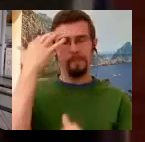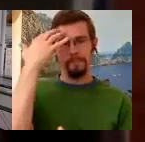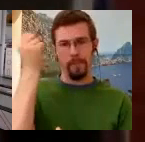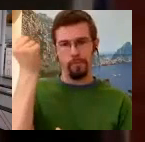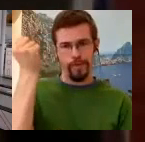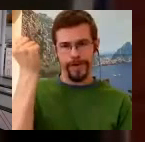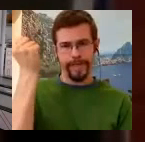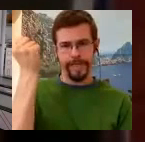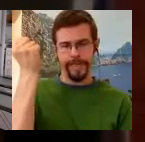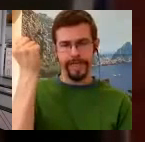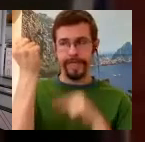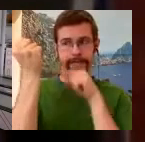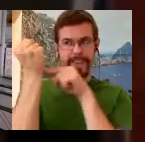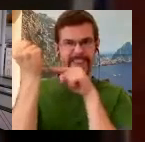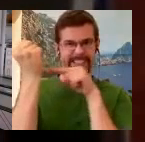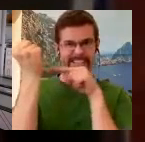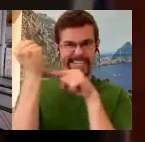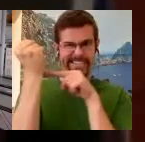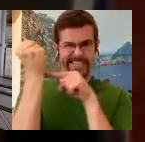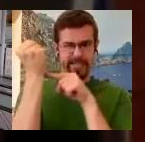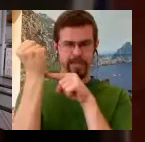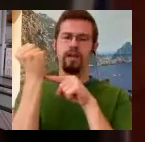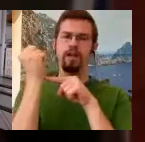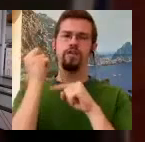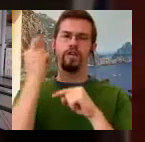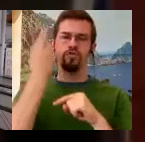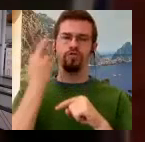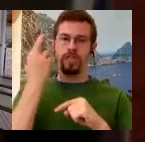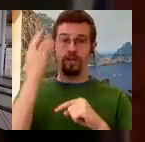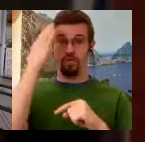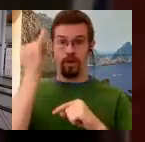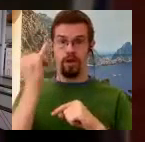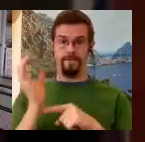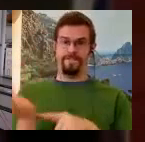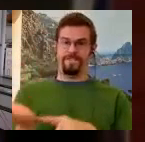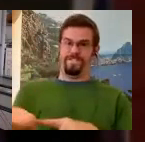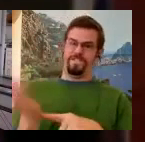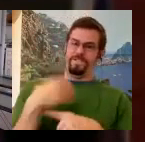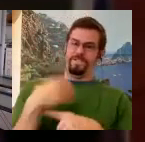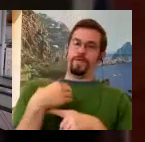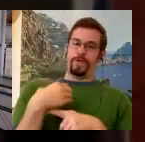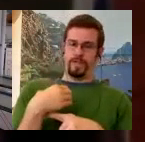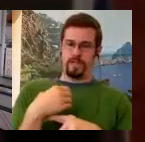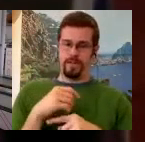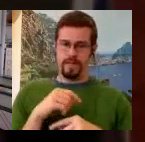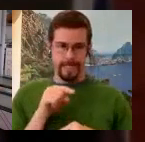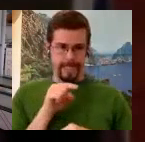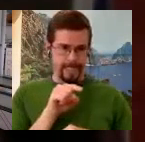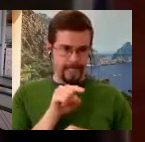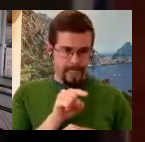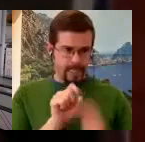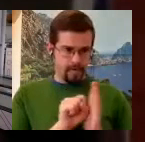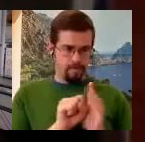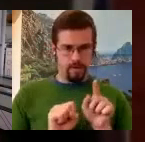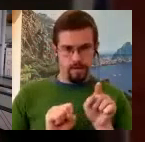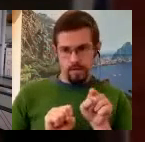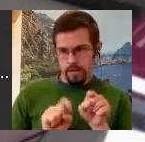memory problem made it, we were just sort of forced into just choosing some symbols, right? We